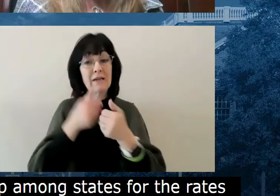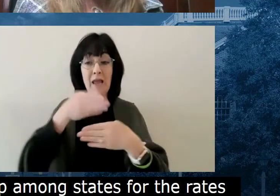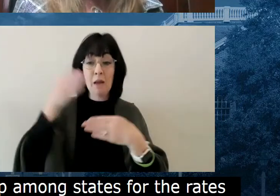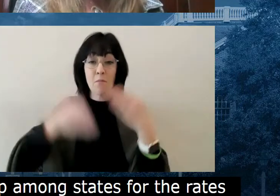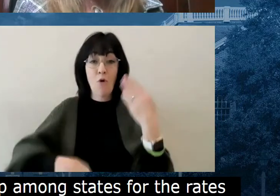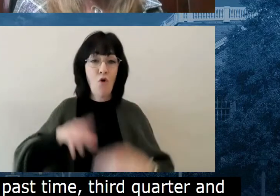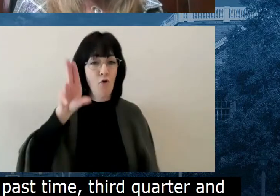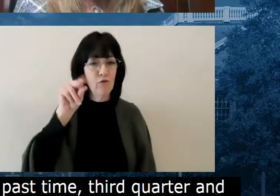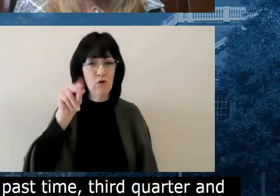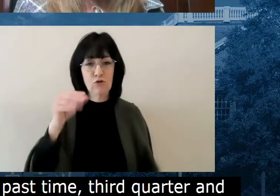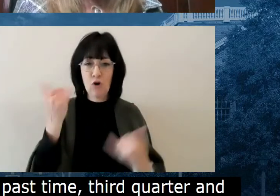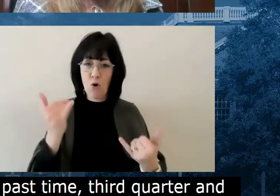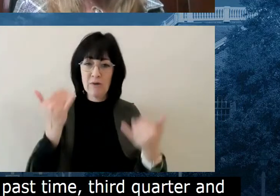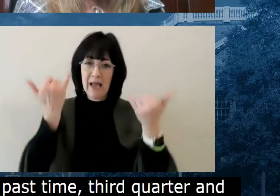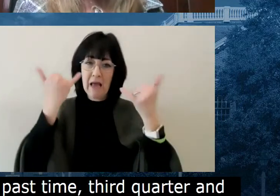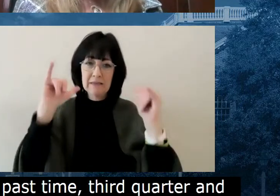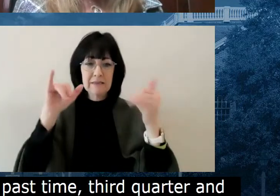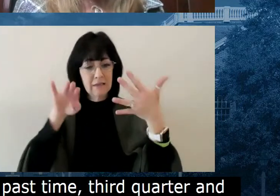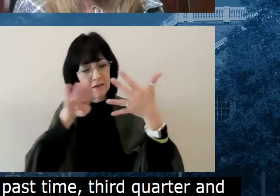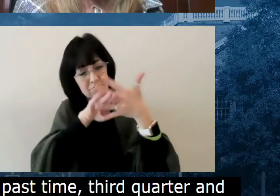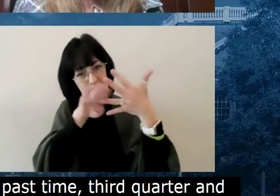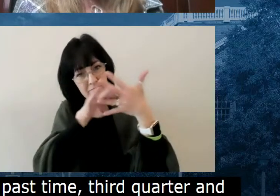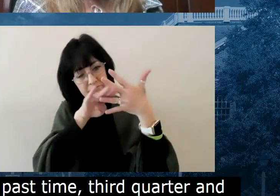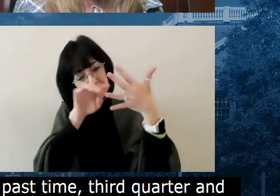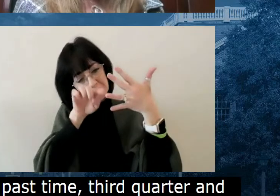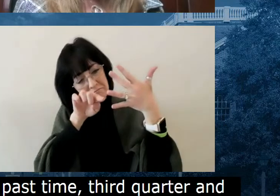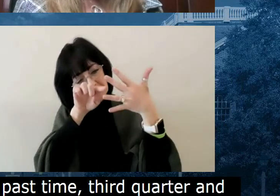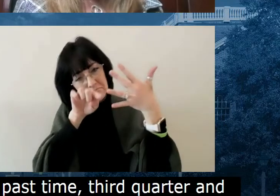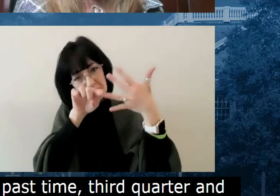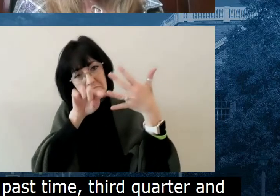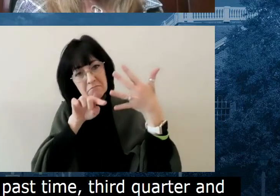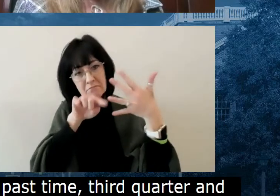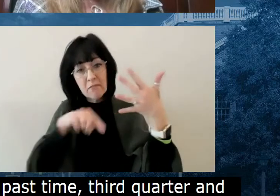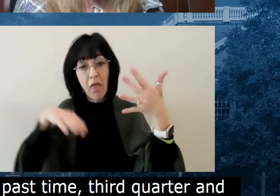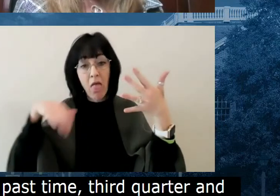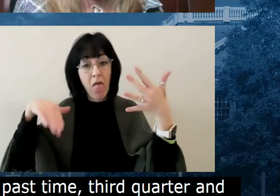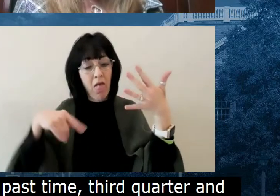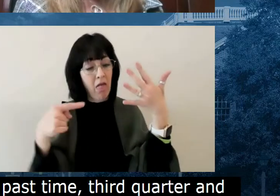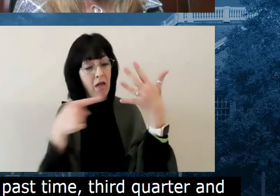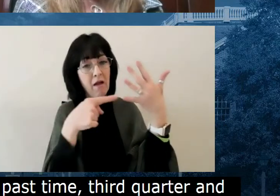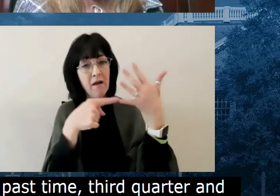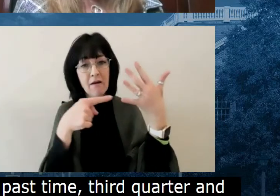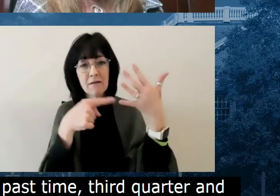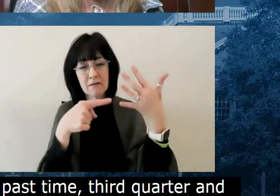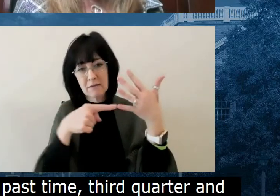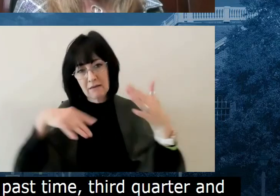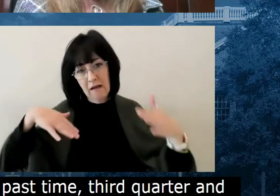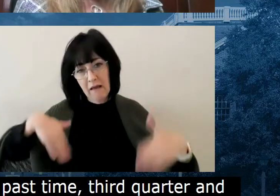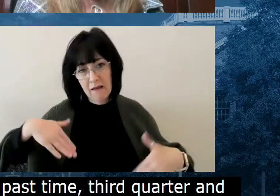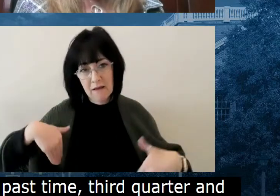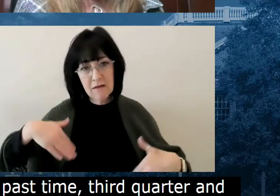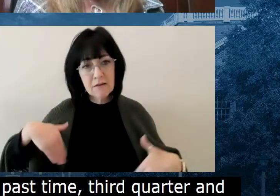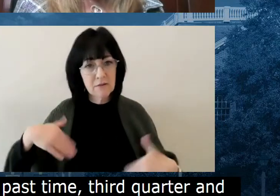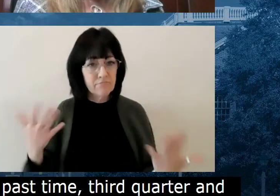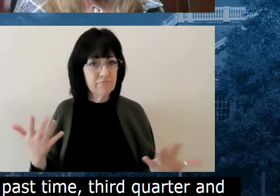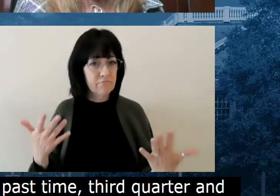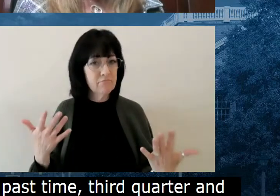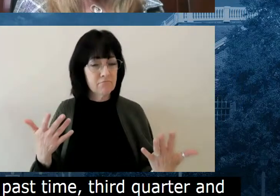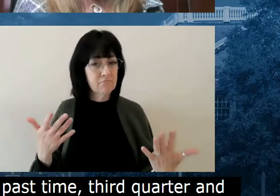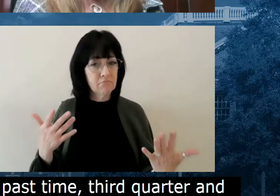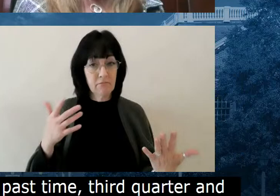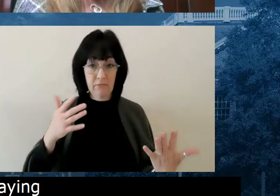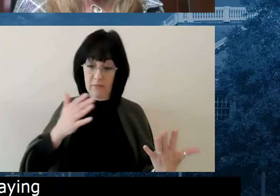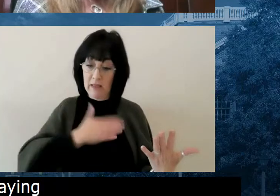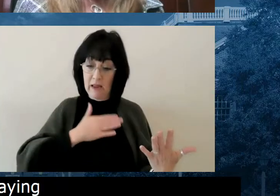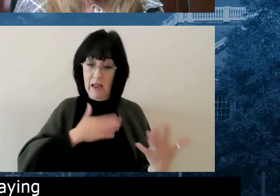hard and reaching the goal line with vaccinations and leading the country at that. We've made great progress. We've